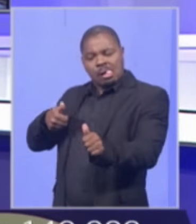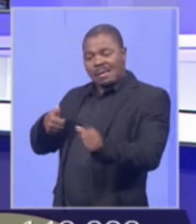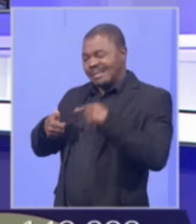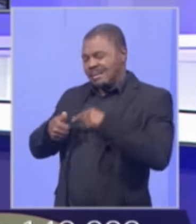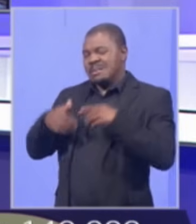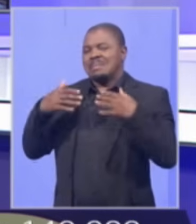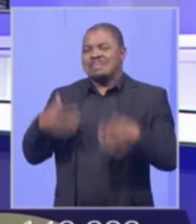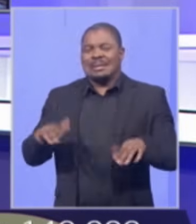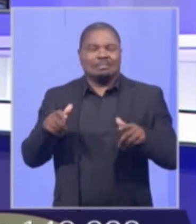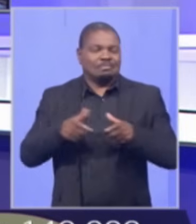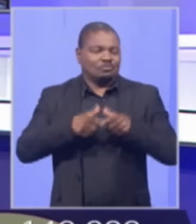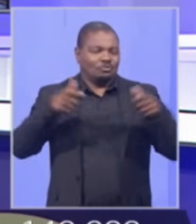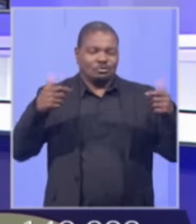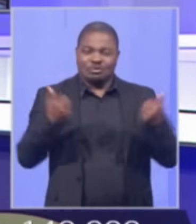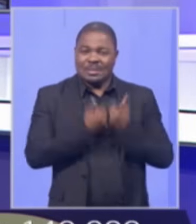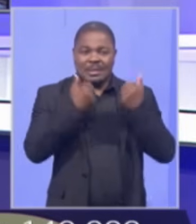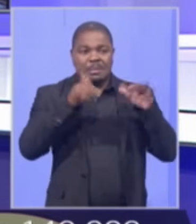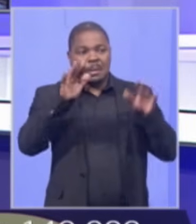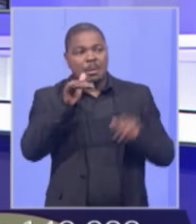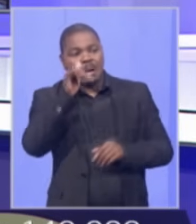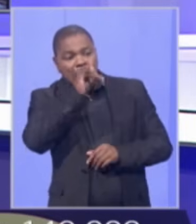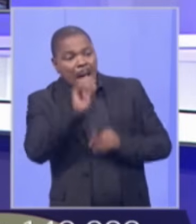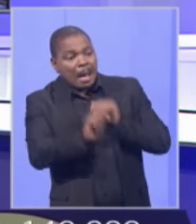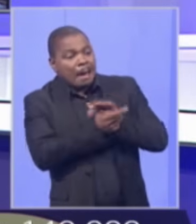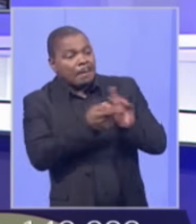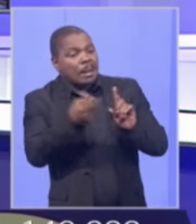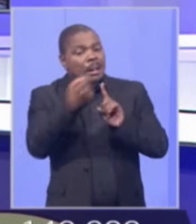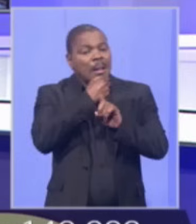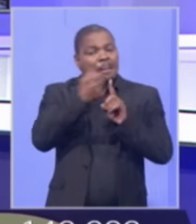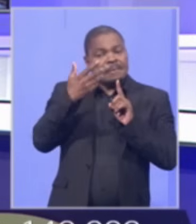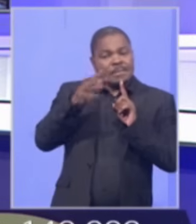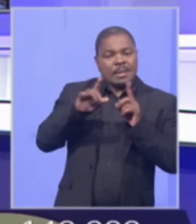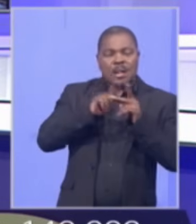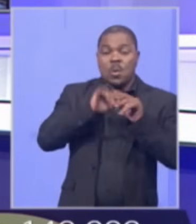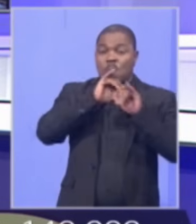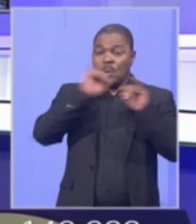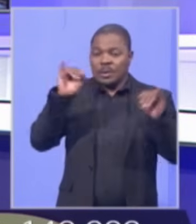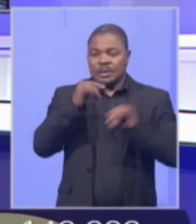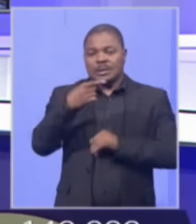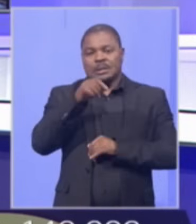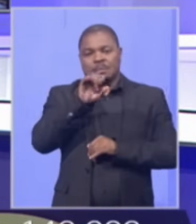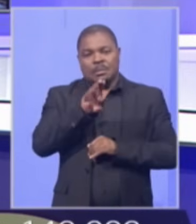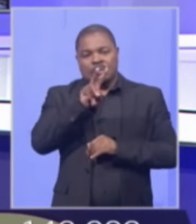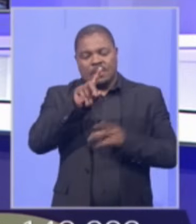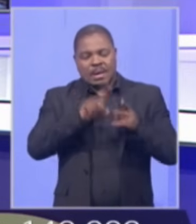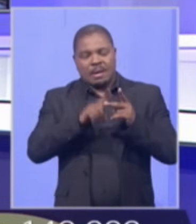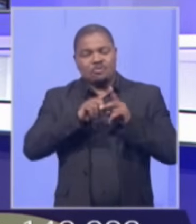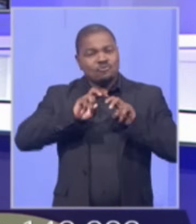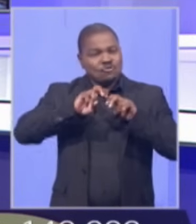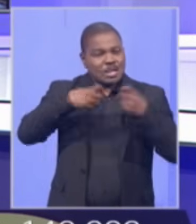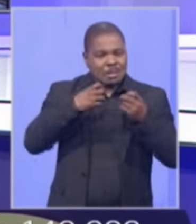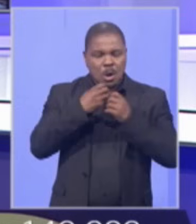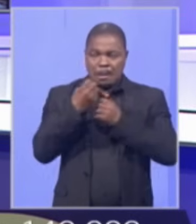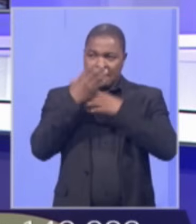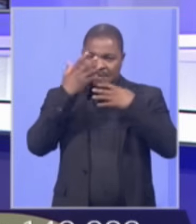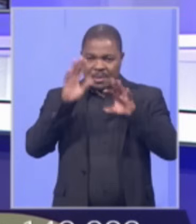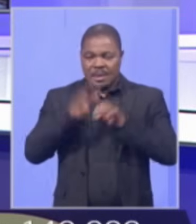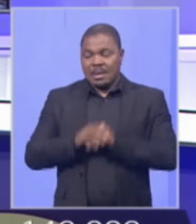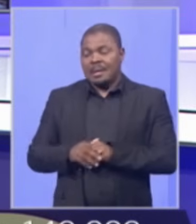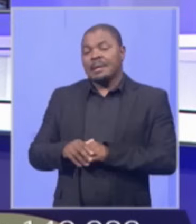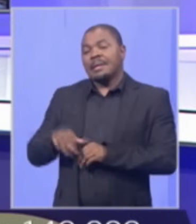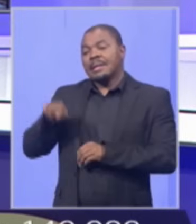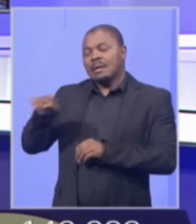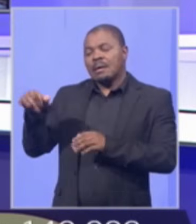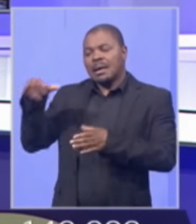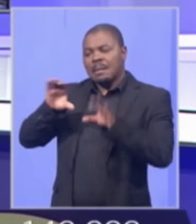ditlhotlo tše mmalwa go batša sehlabelo ba bosenyi kudu ba dikgaruru tša bong le kato go ba go bethwa ba ditirelo tša forensic ka